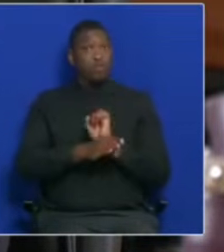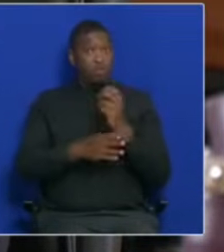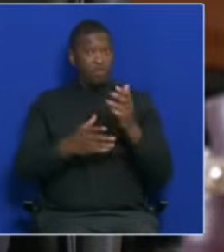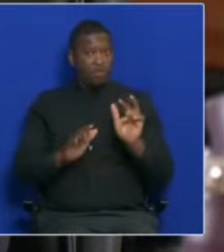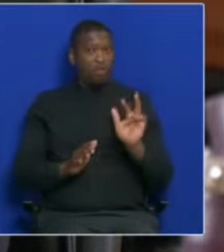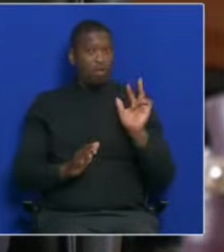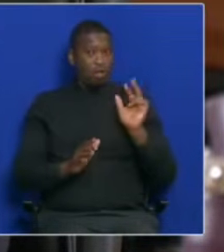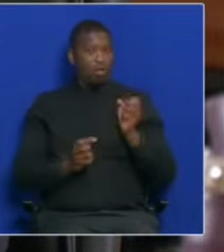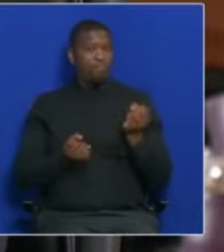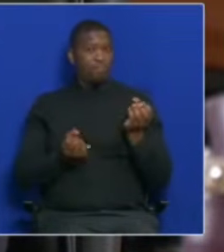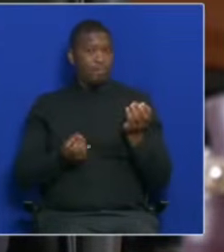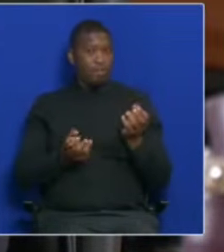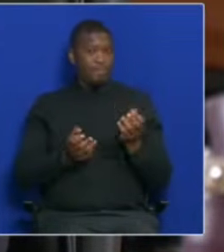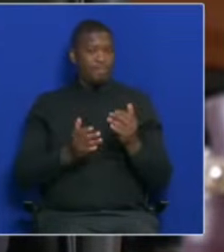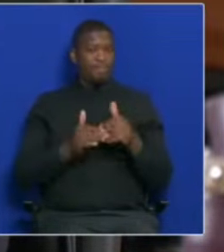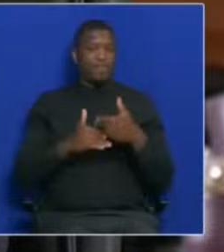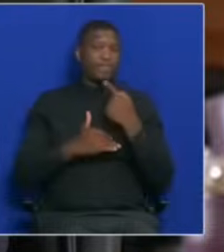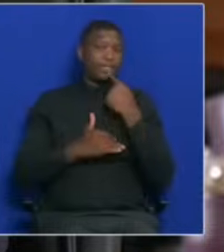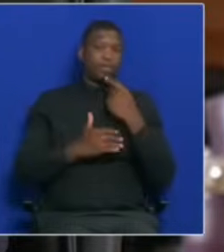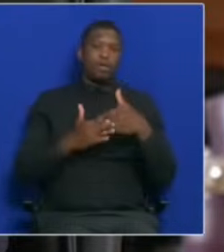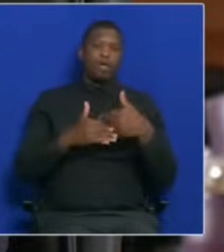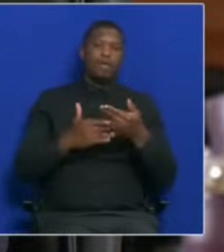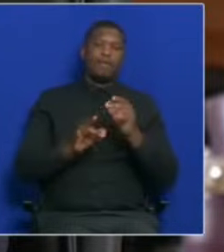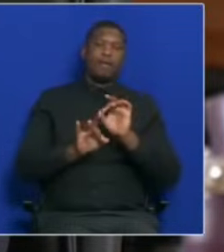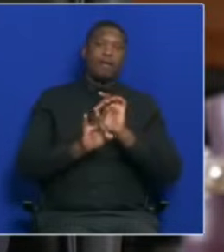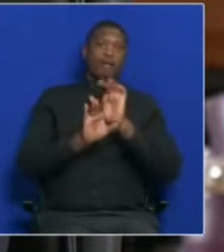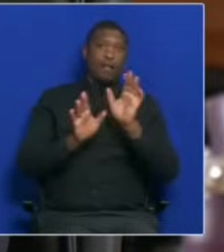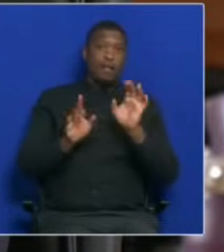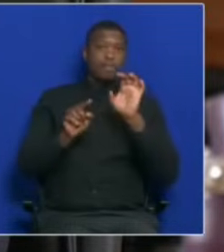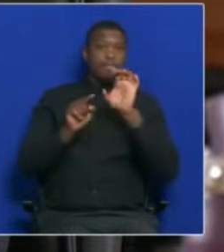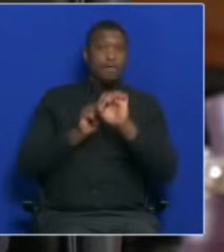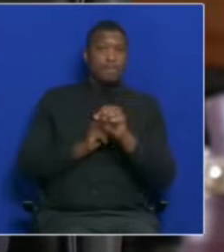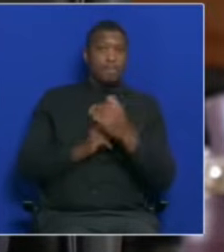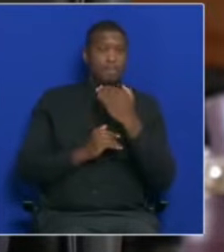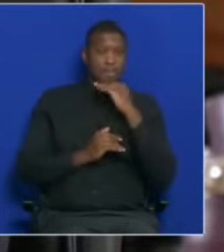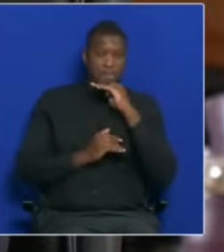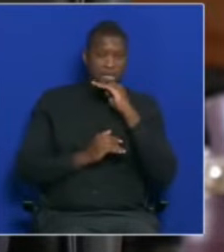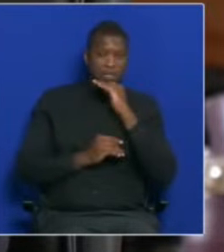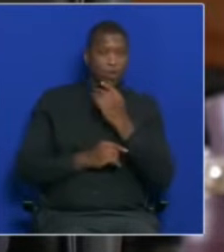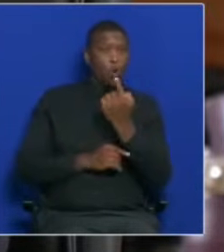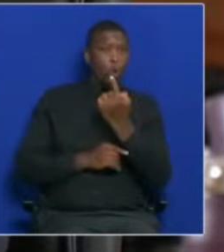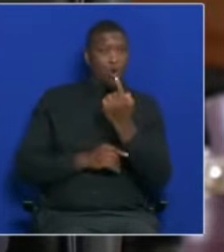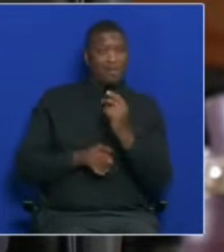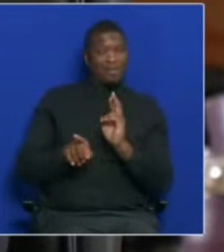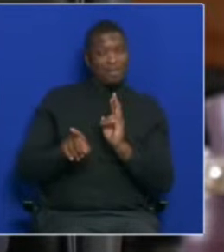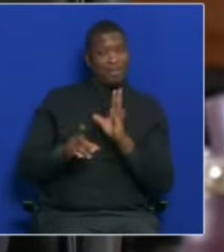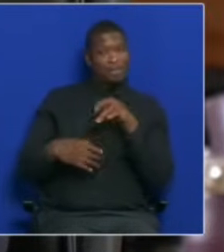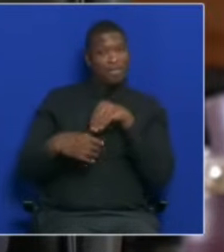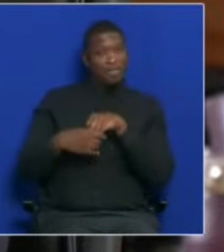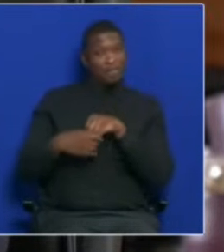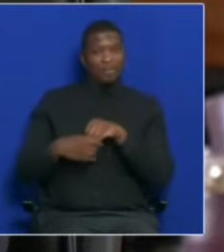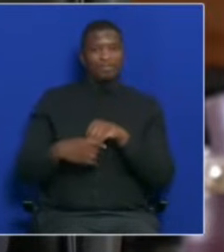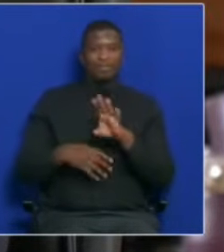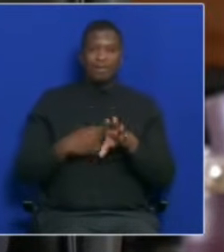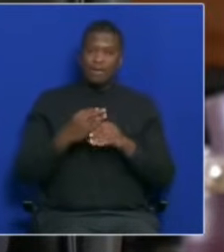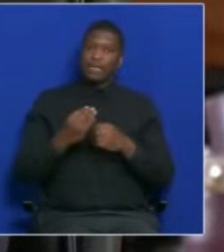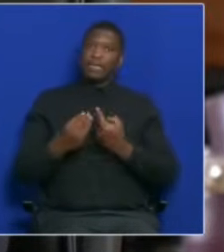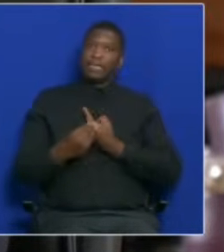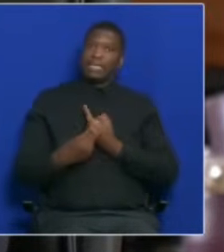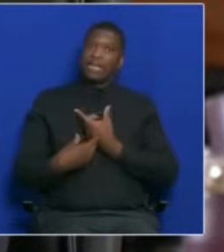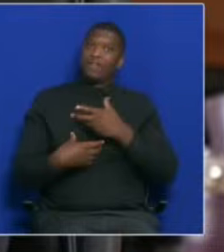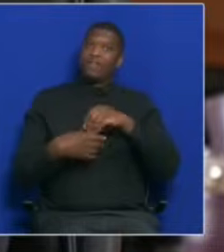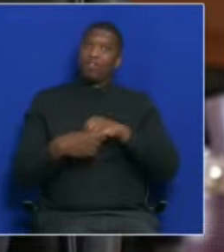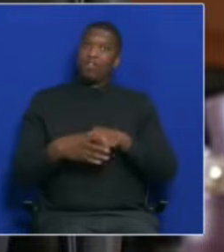became clear that it was not only Mr. Rapesu that was being implicated, it was yourself and Mr.